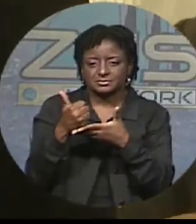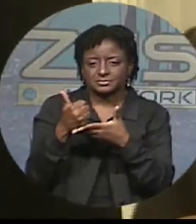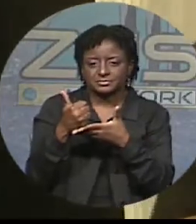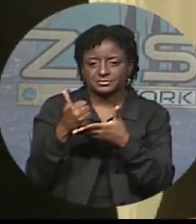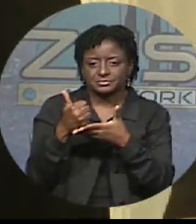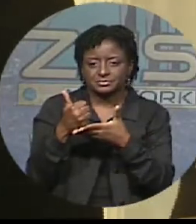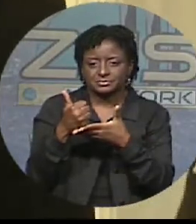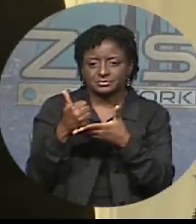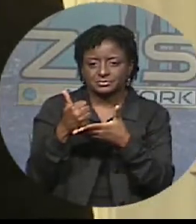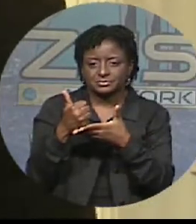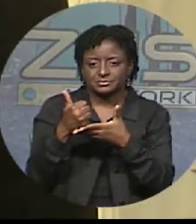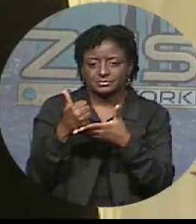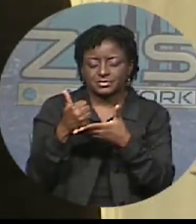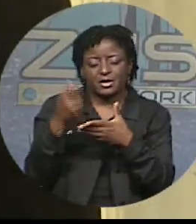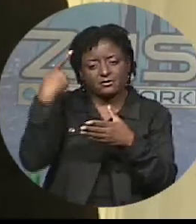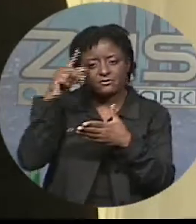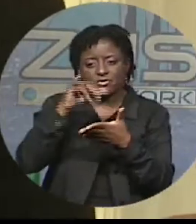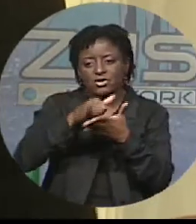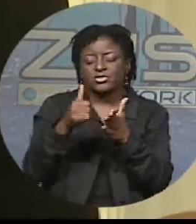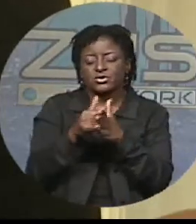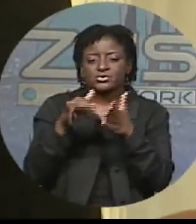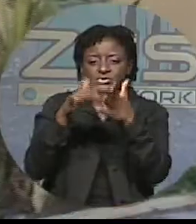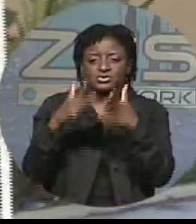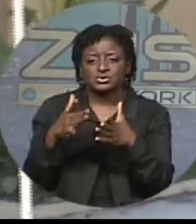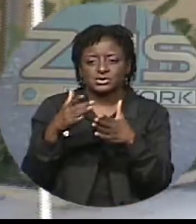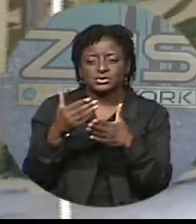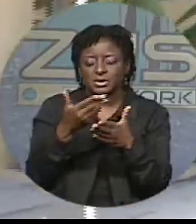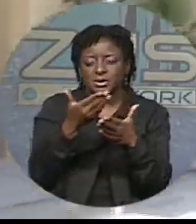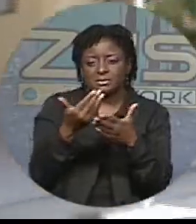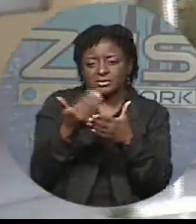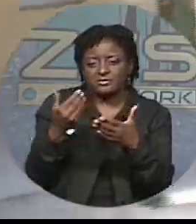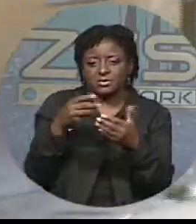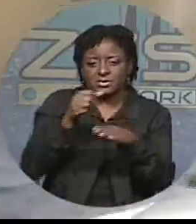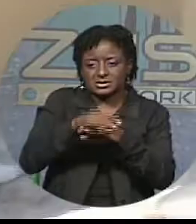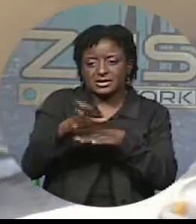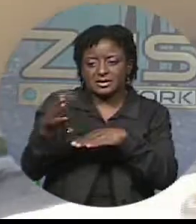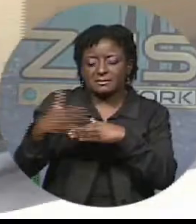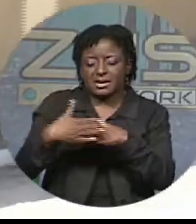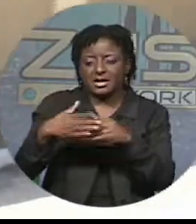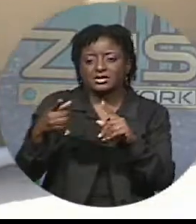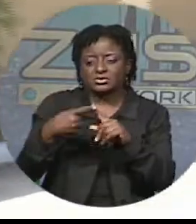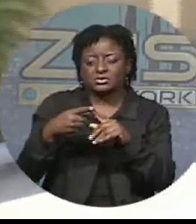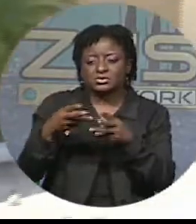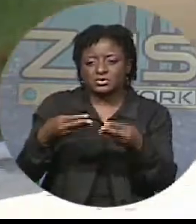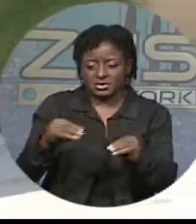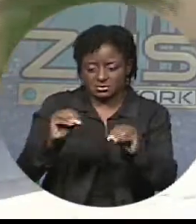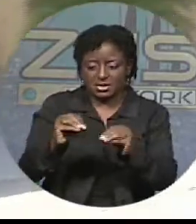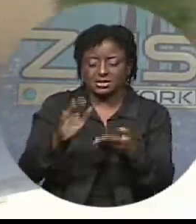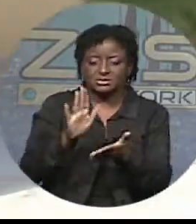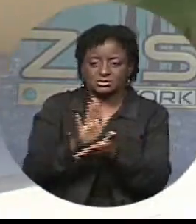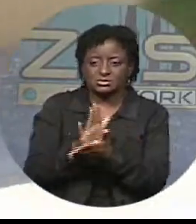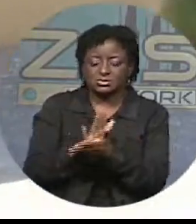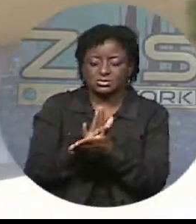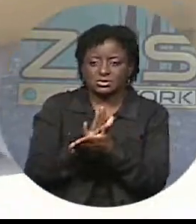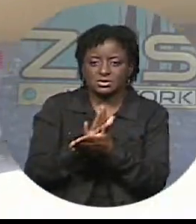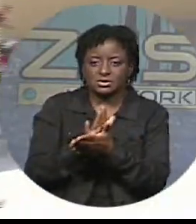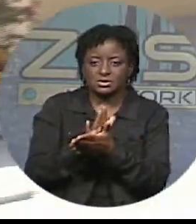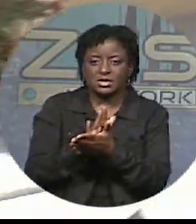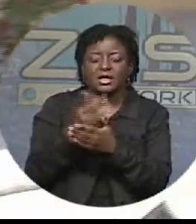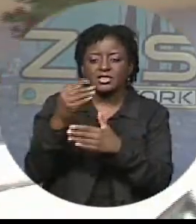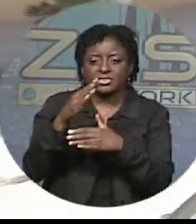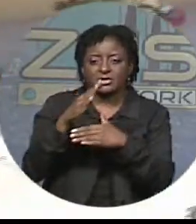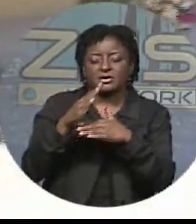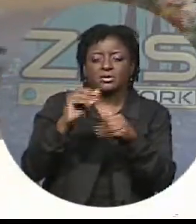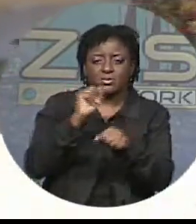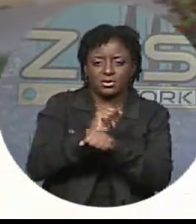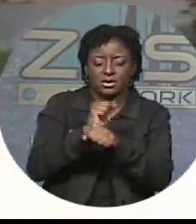or intervention for those students before we send them back into the mainstream. Work on the facility to accommodate these students began in